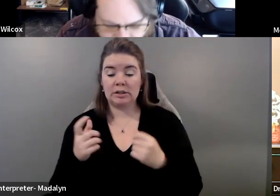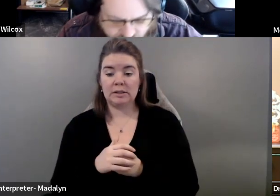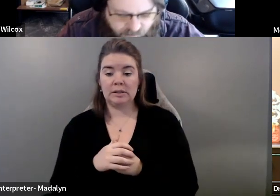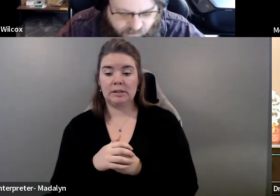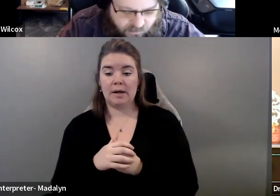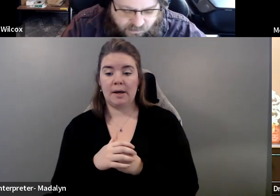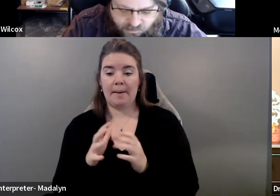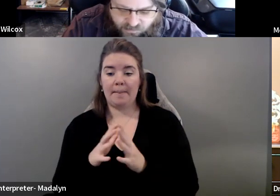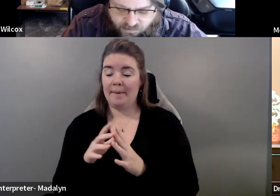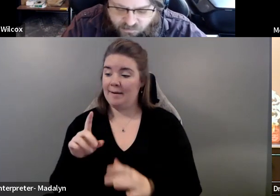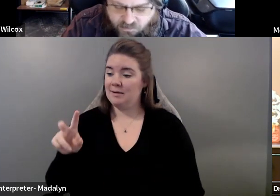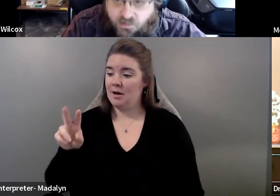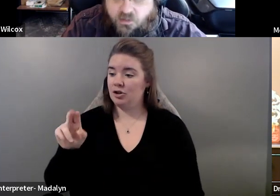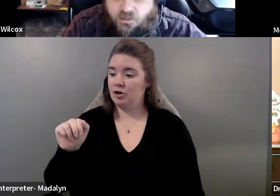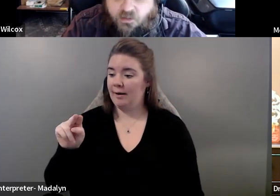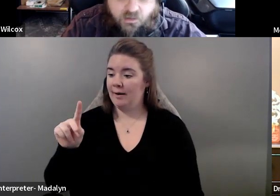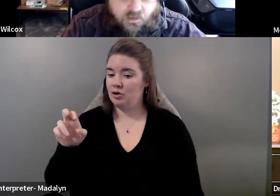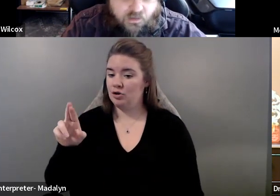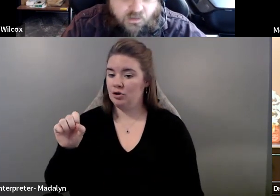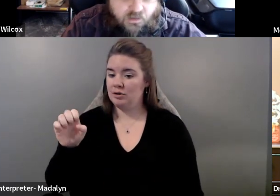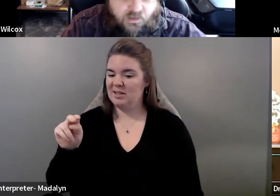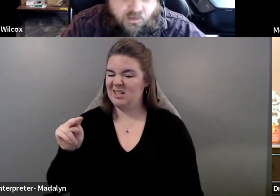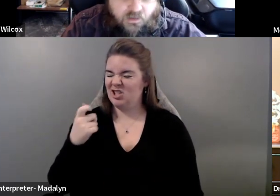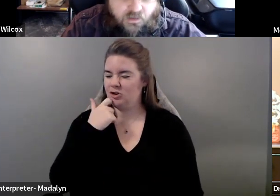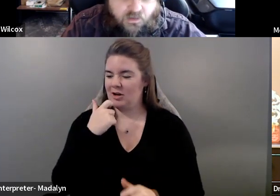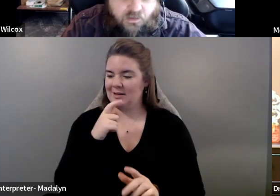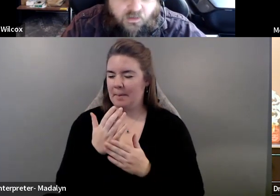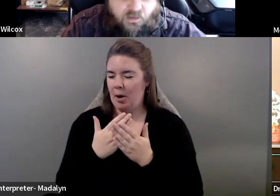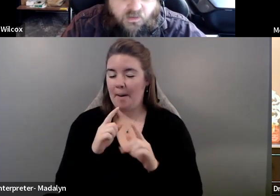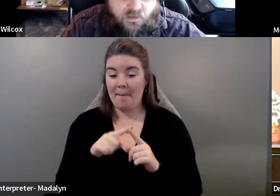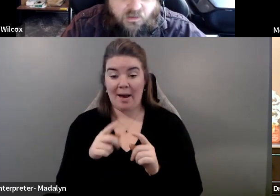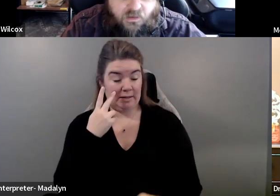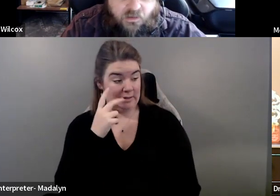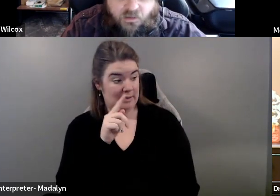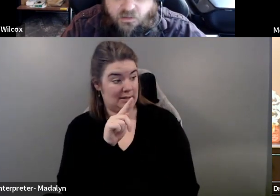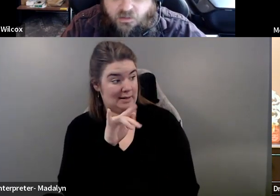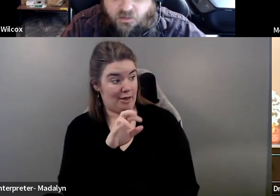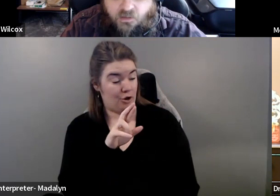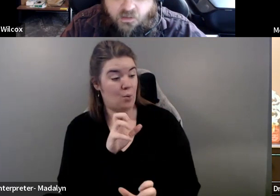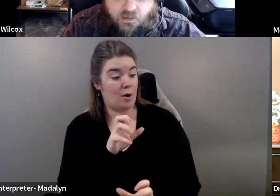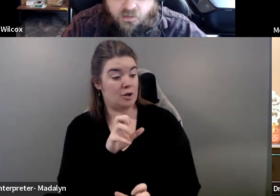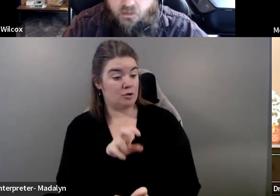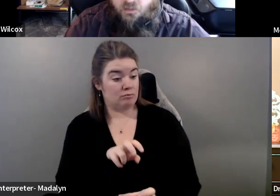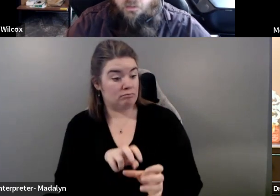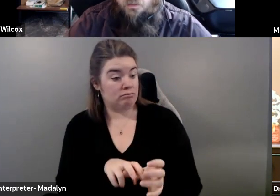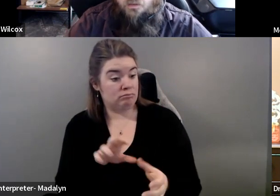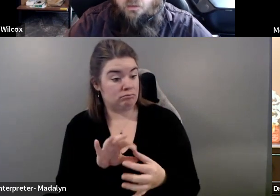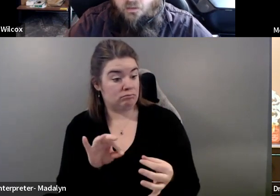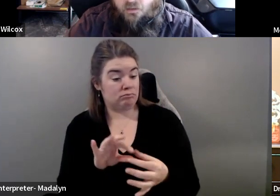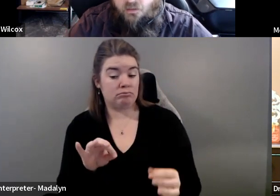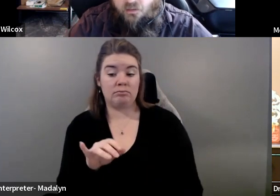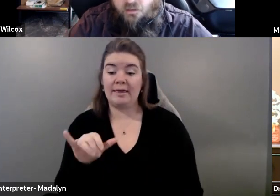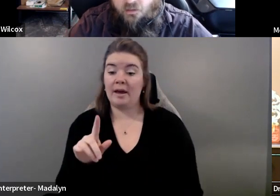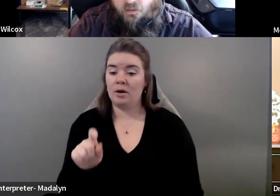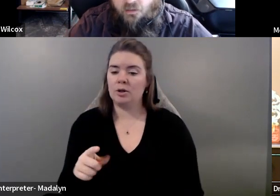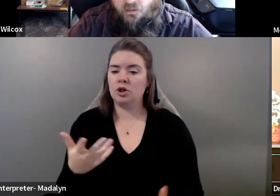Dr. Anderson just answered part of one, but I wanted to see if Tyler wanted to jump in here as well. So that question is, what